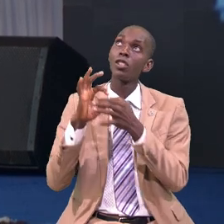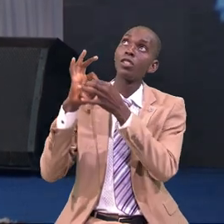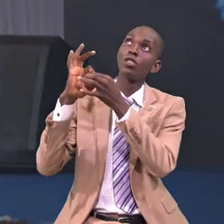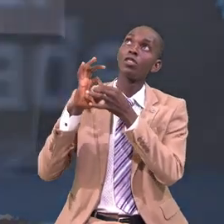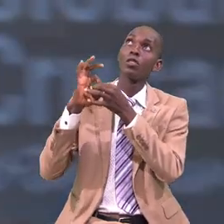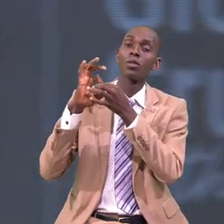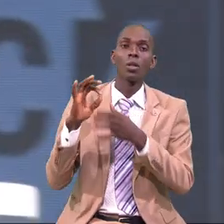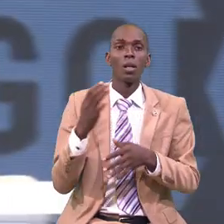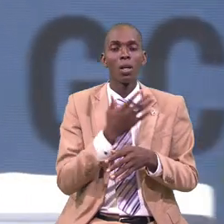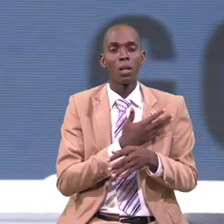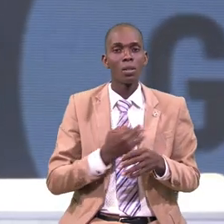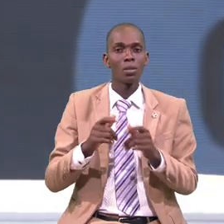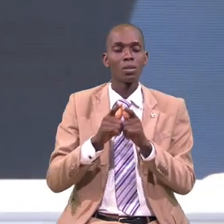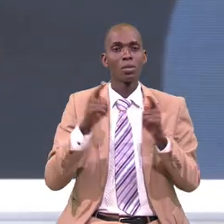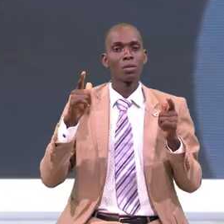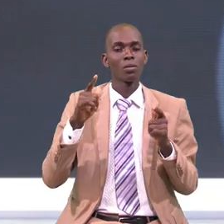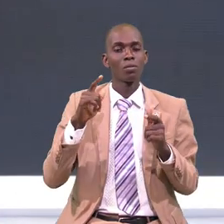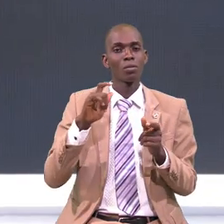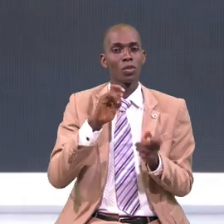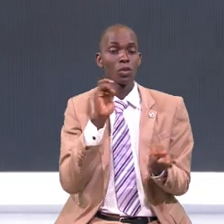gracious transformation of sinners.